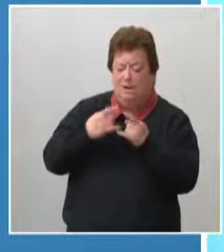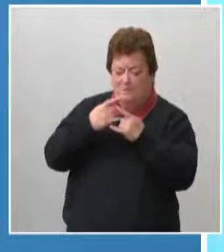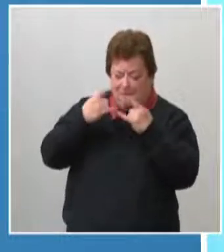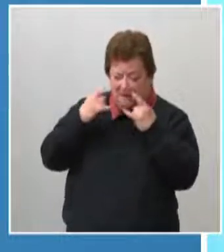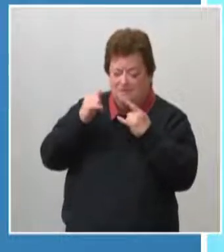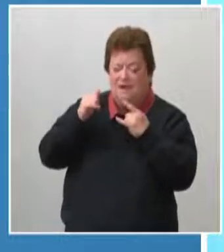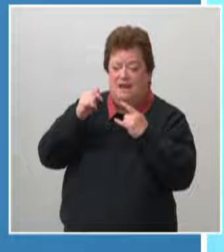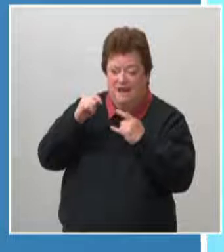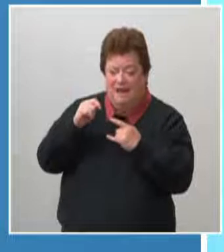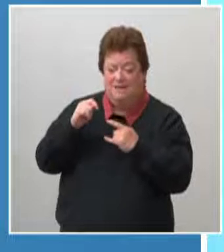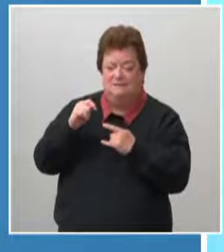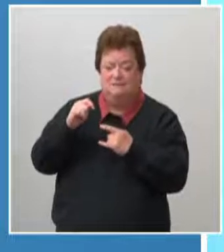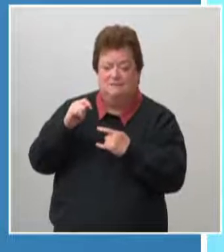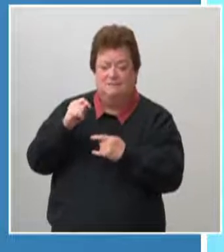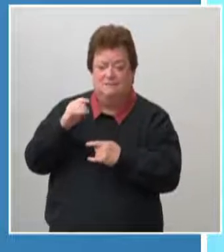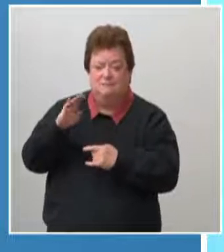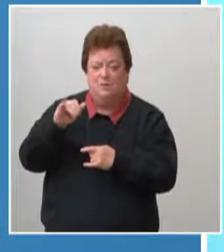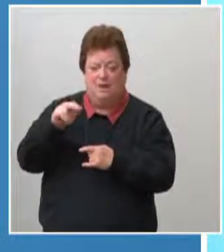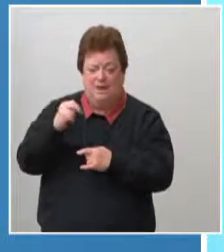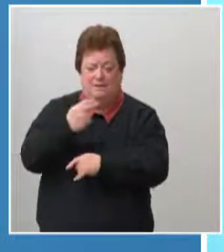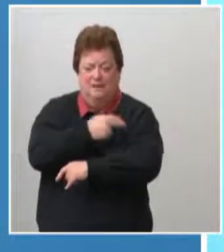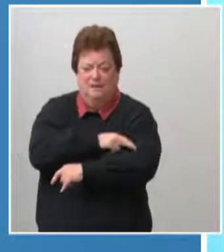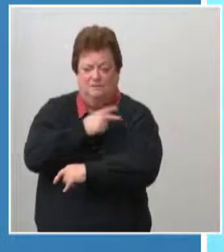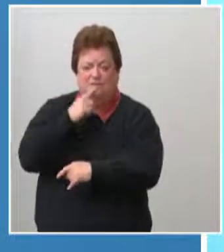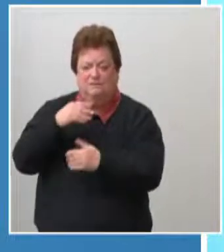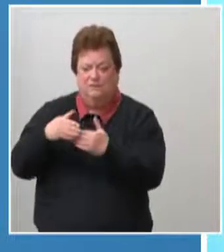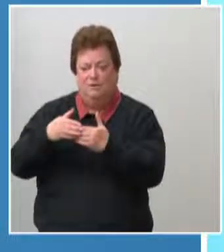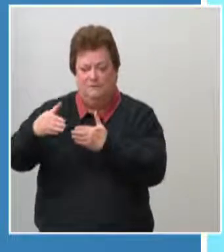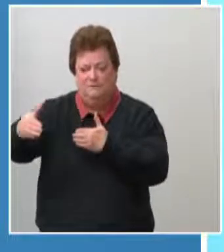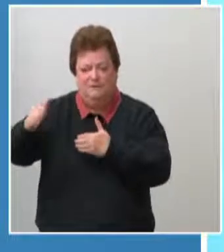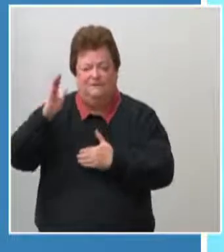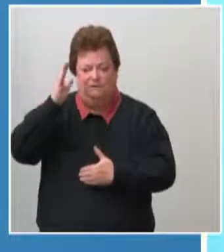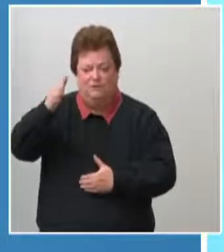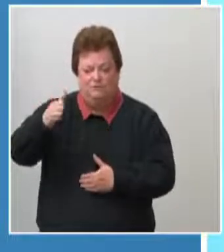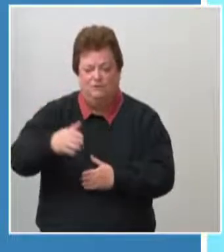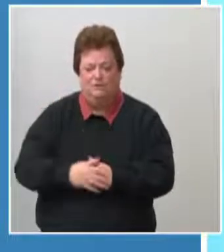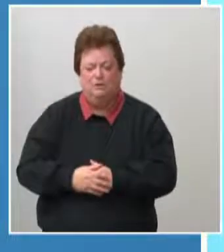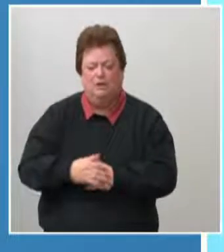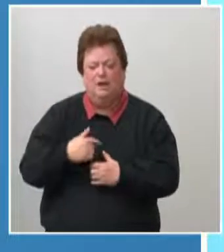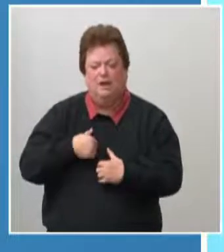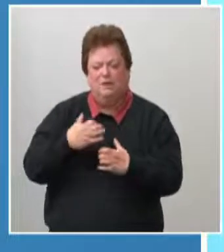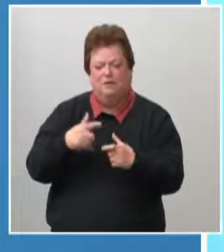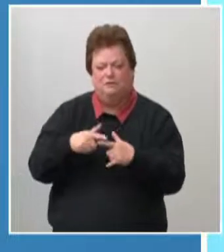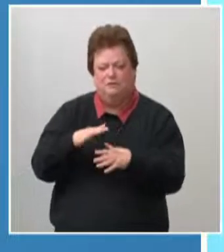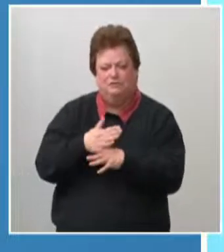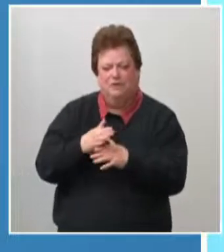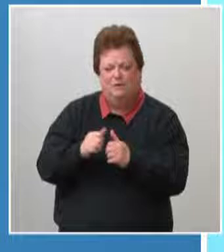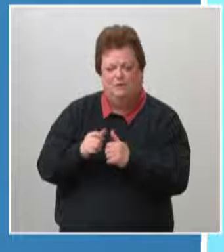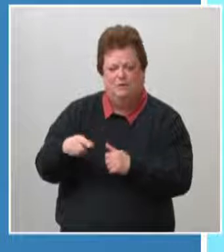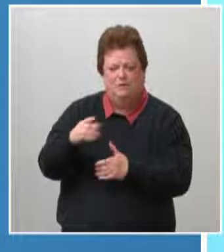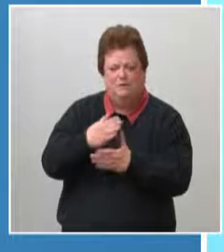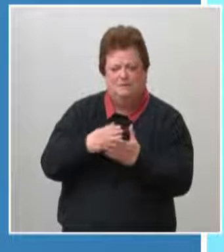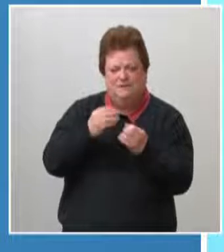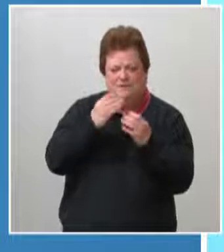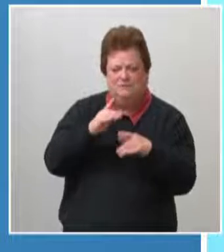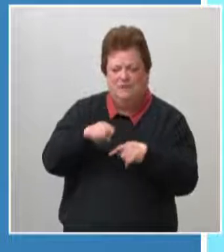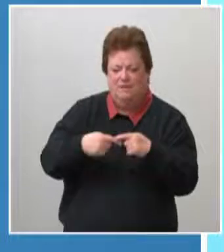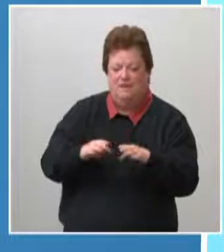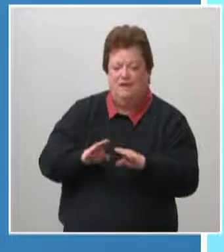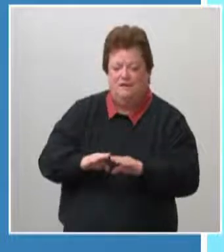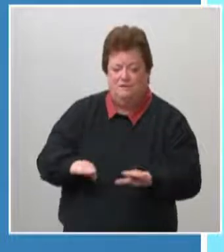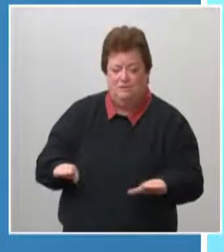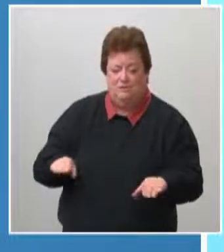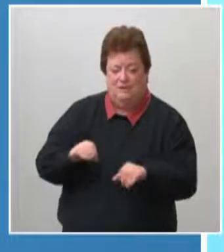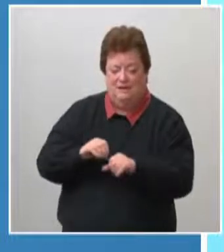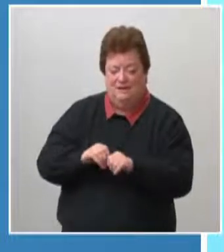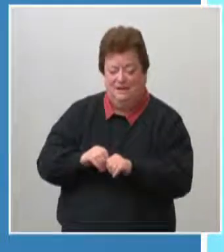Medical Center for the foreseeable future. I also wanted to share with you some information in regards to the children in the